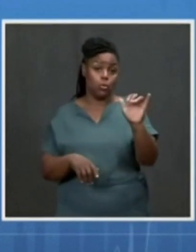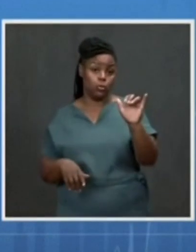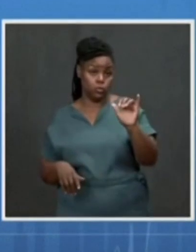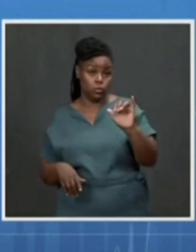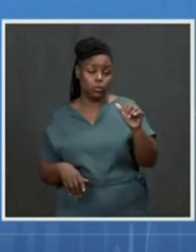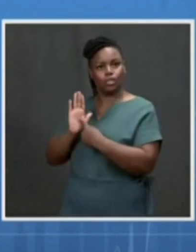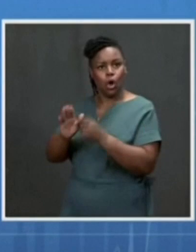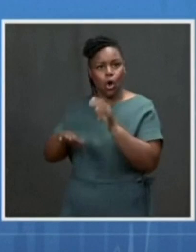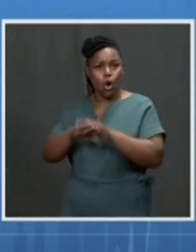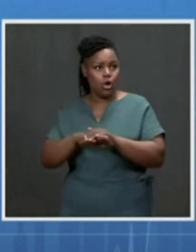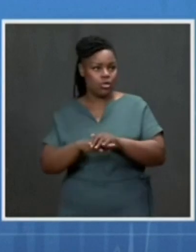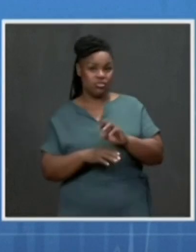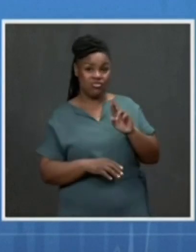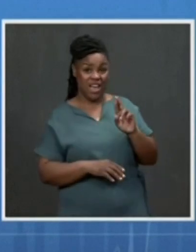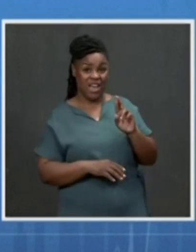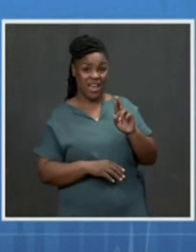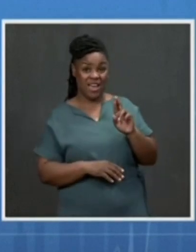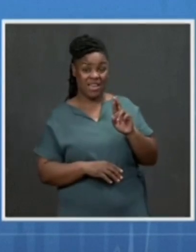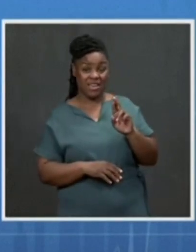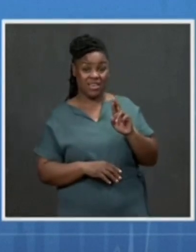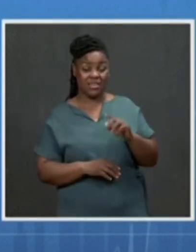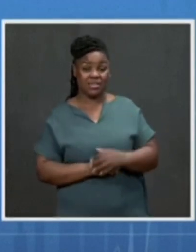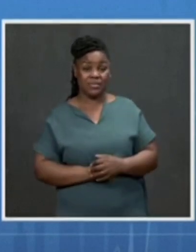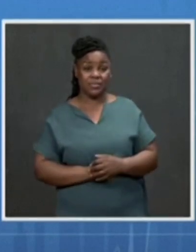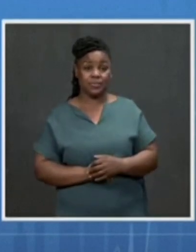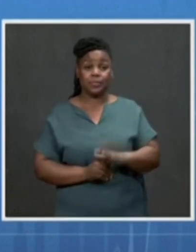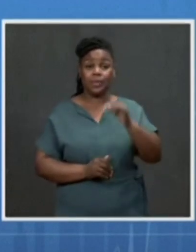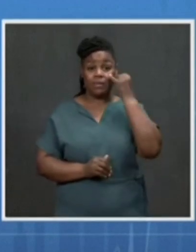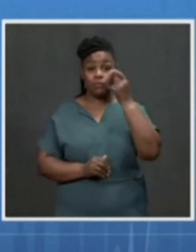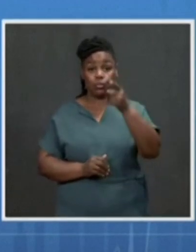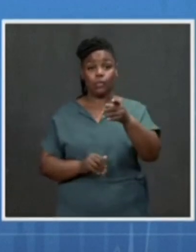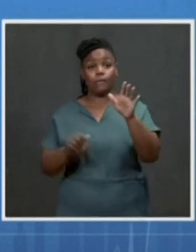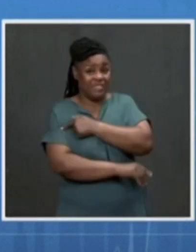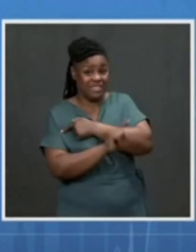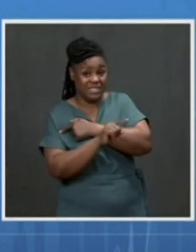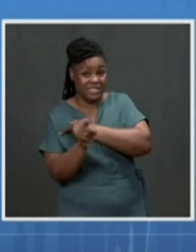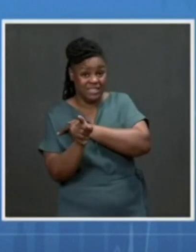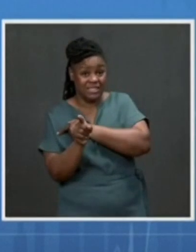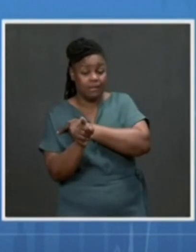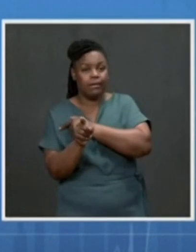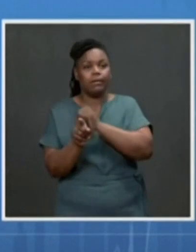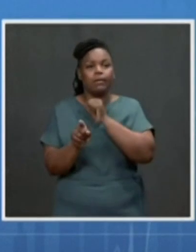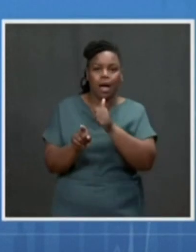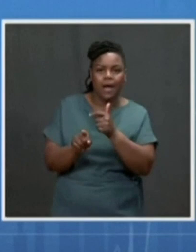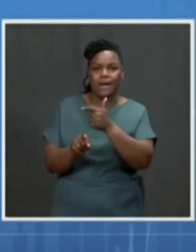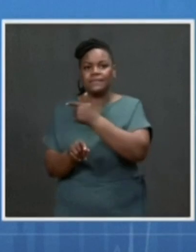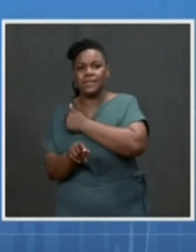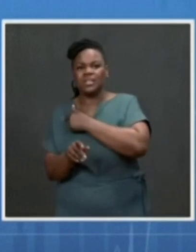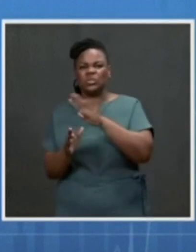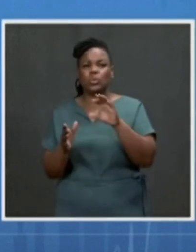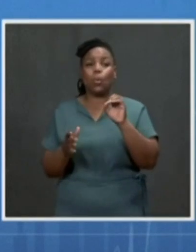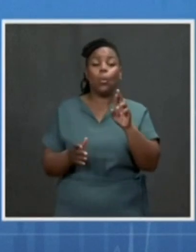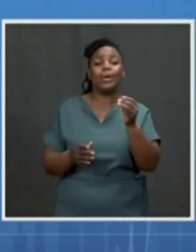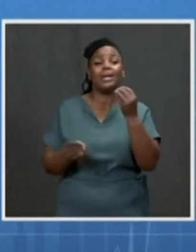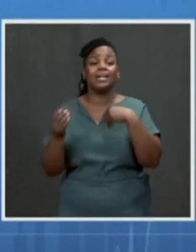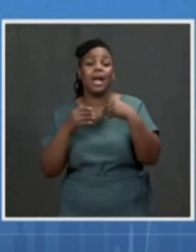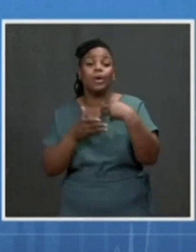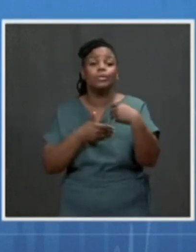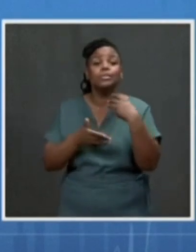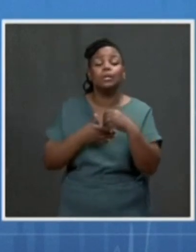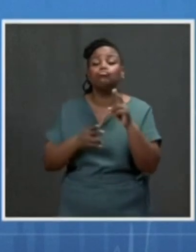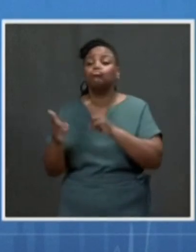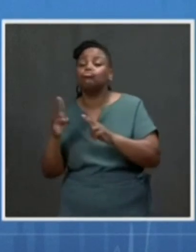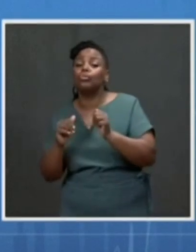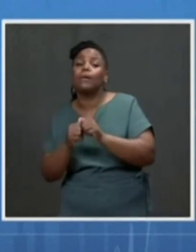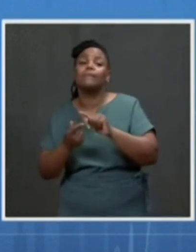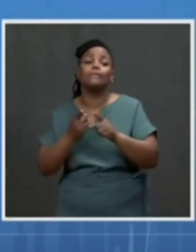fully vaccinated people can dine at outdoor restaurants, while others from multiple households. They can also attend small outdoor